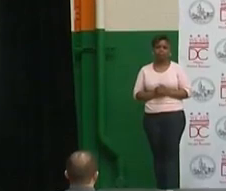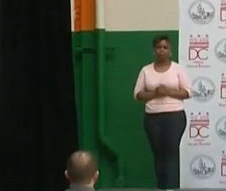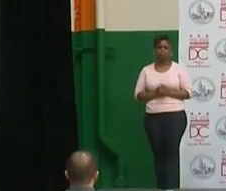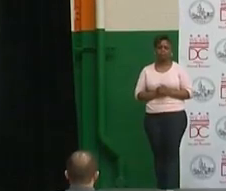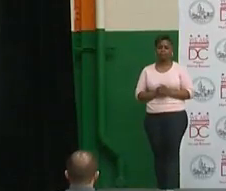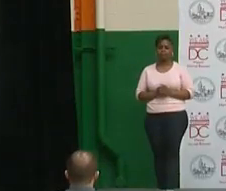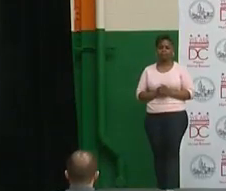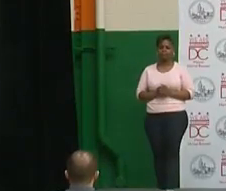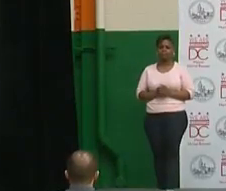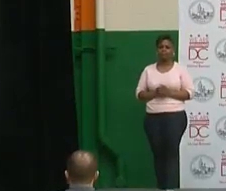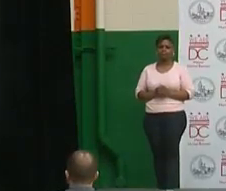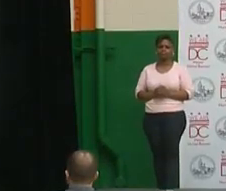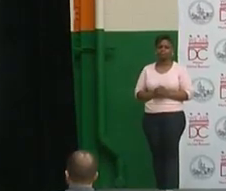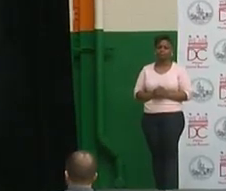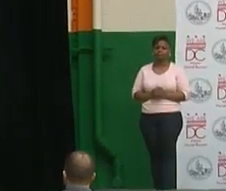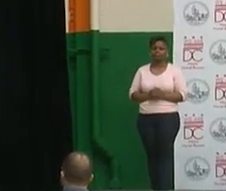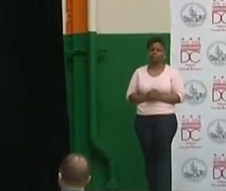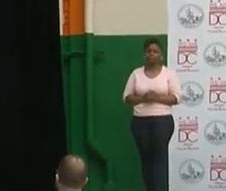important budget issue.